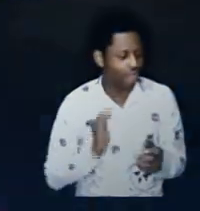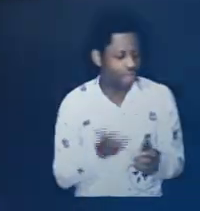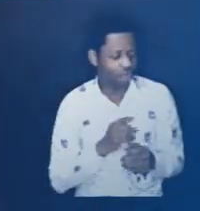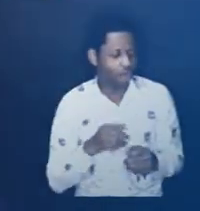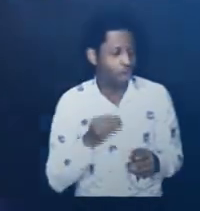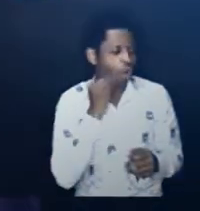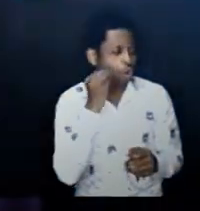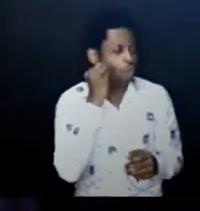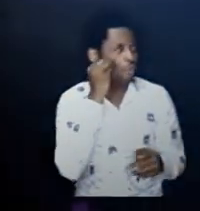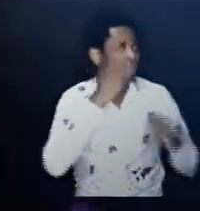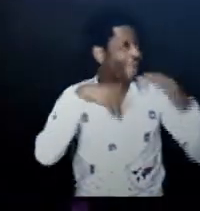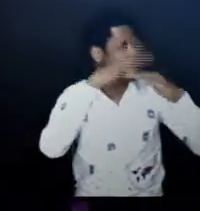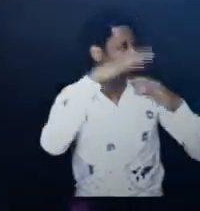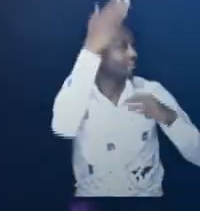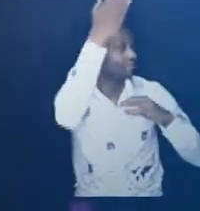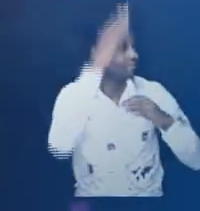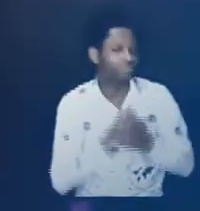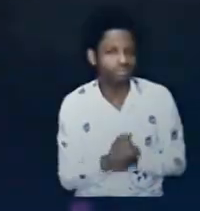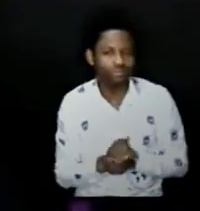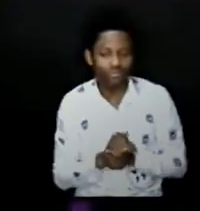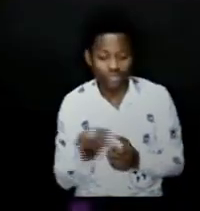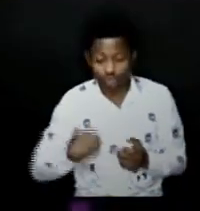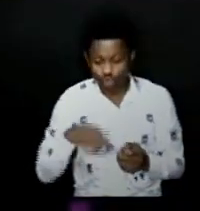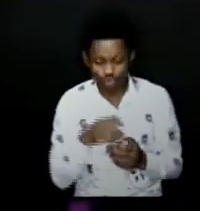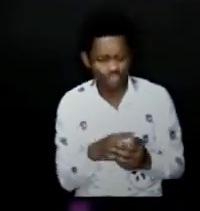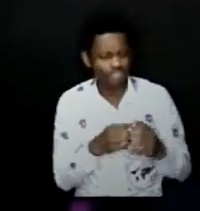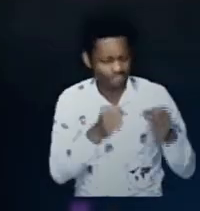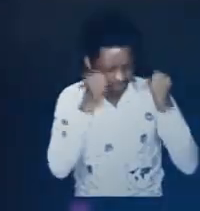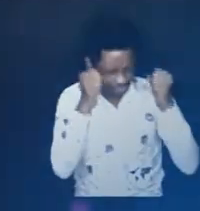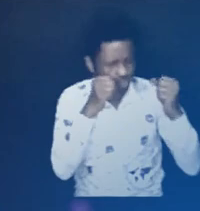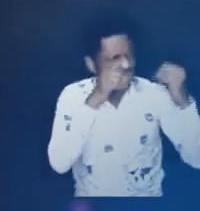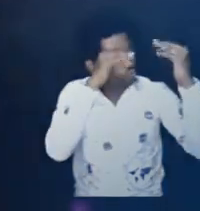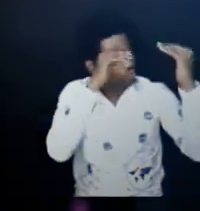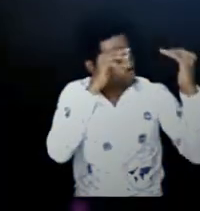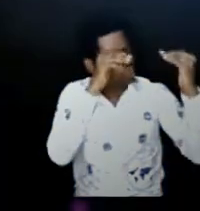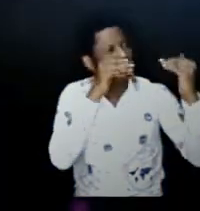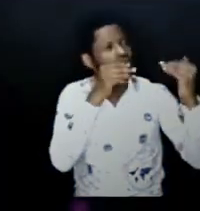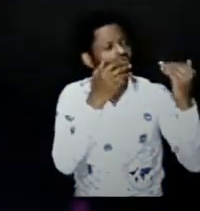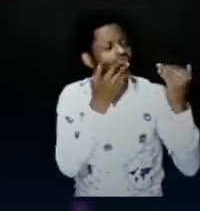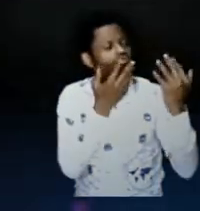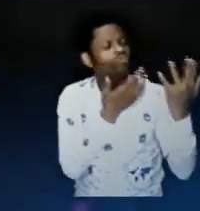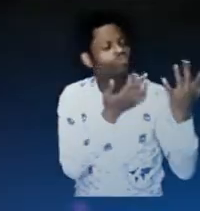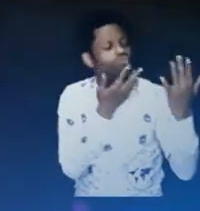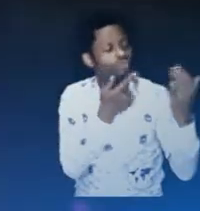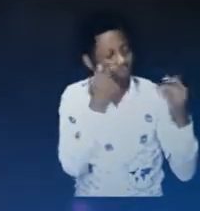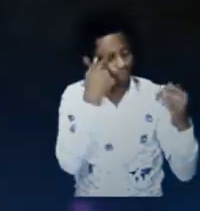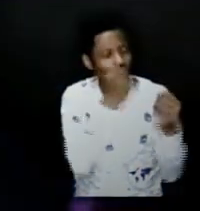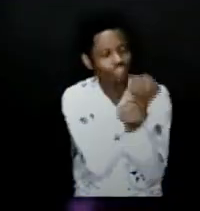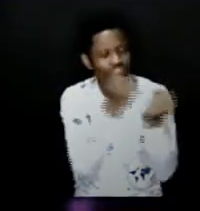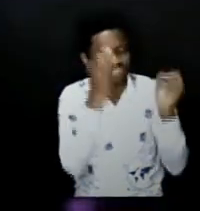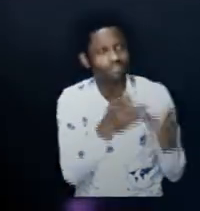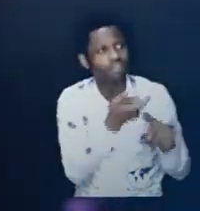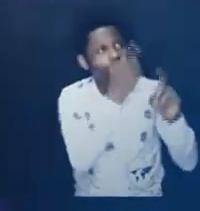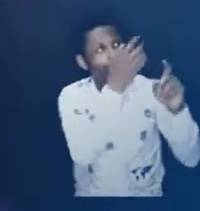we eagerly await a savior from there, the Lord Jesus